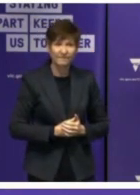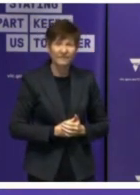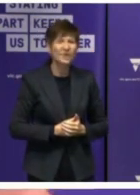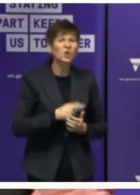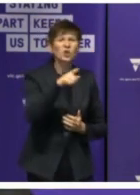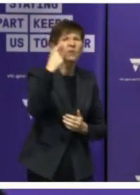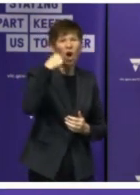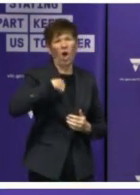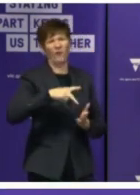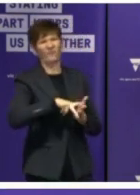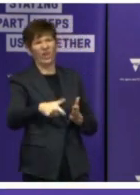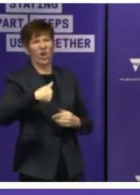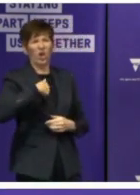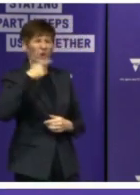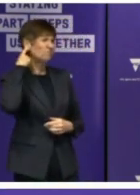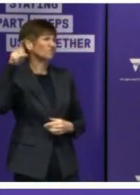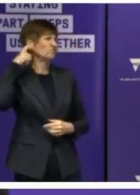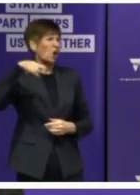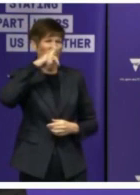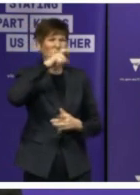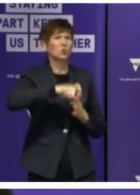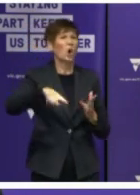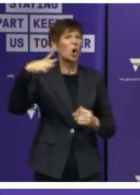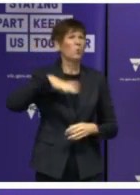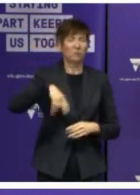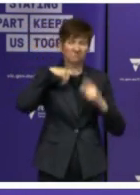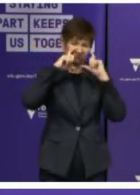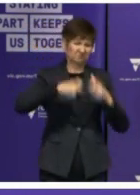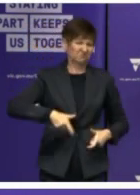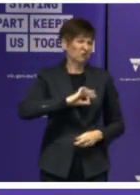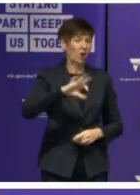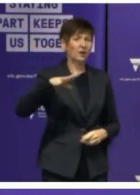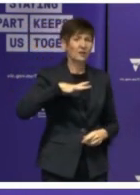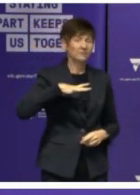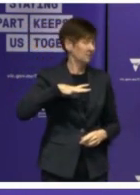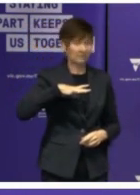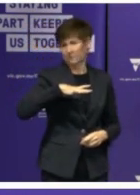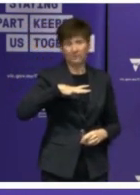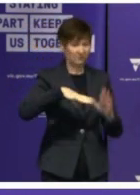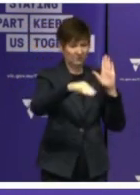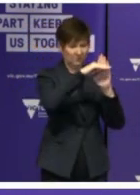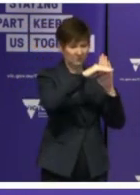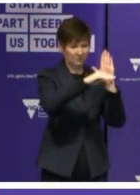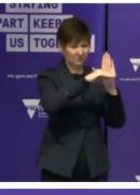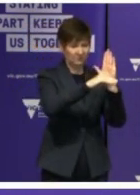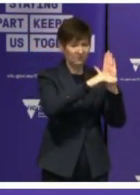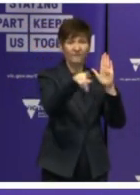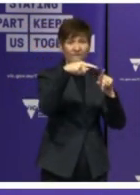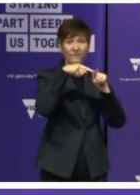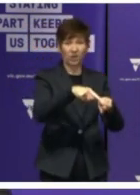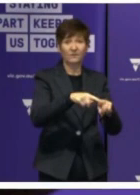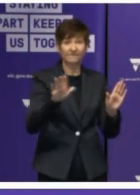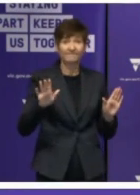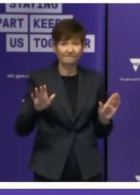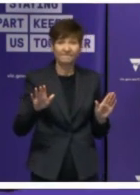can do something that no one else is allowed to do. You've got to follow these rules. They're incredibly important. They are central to this